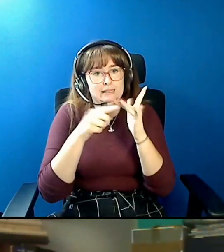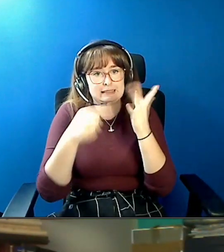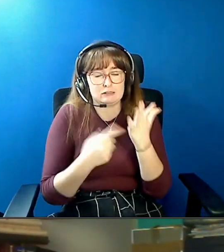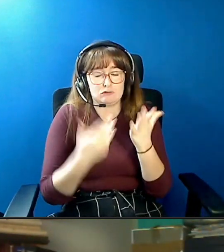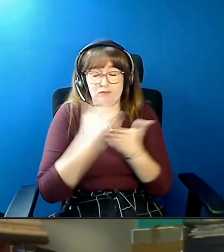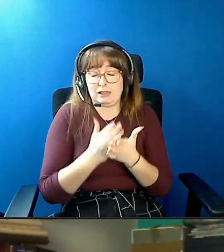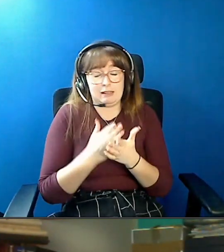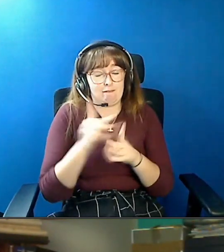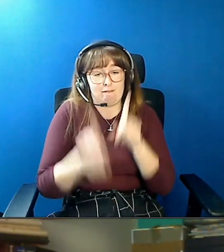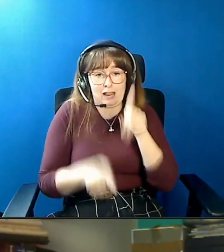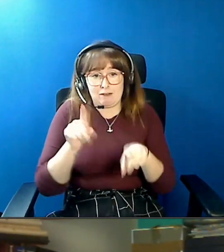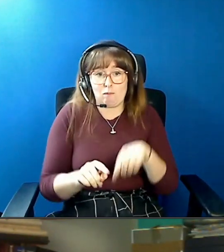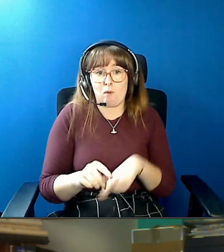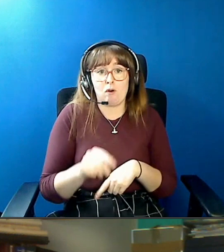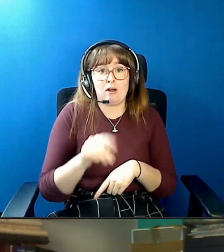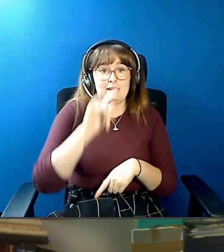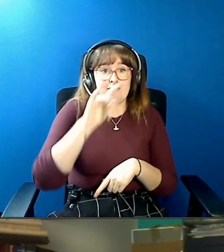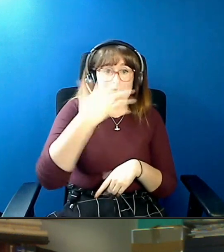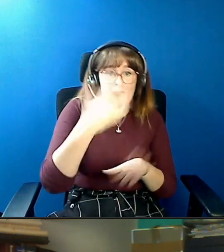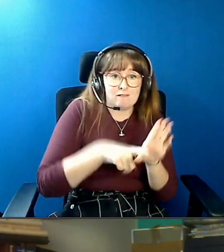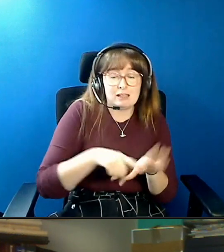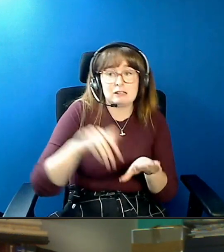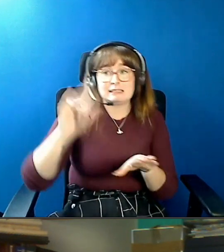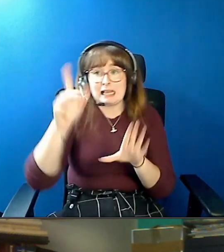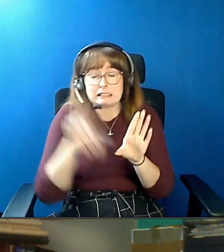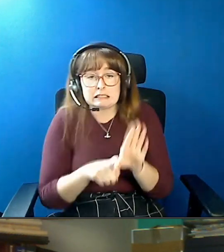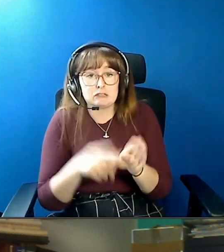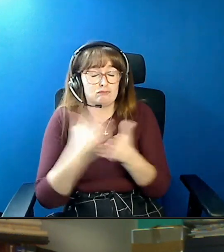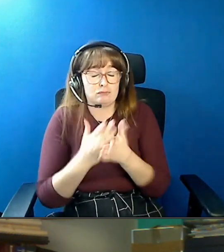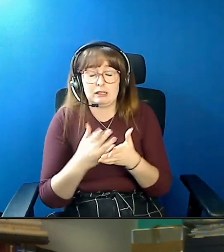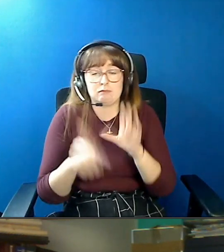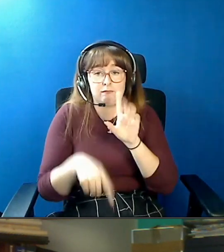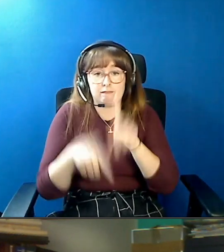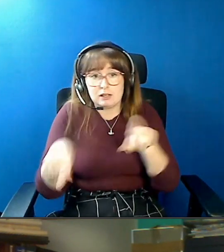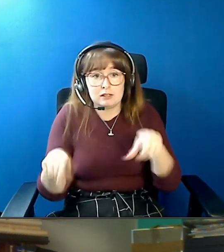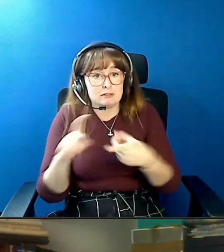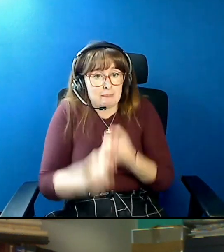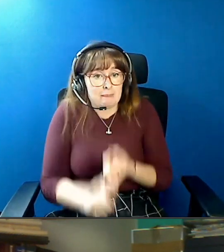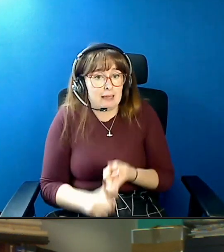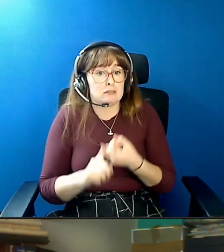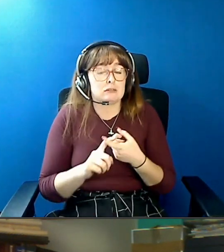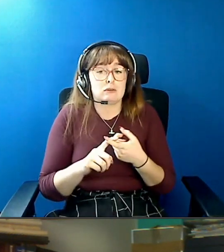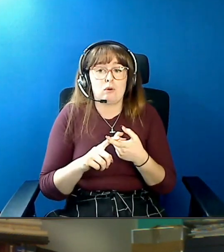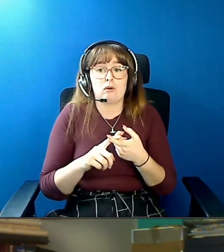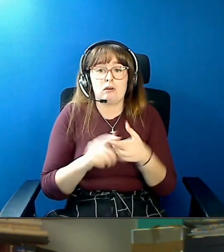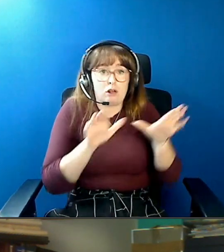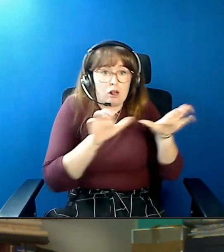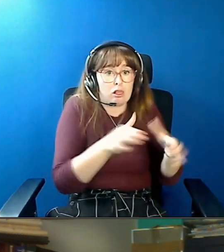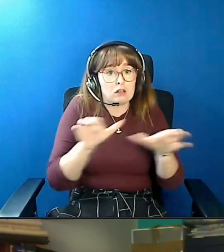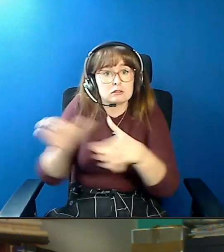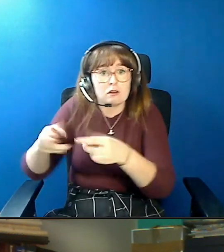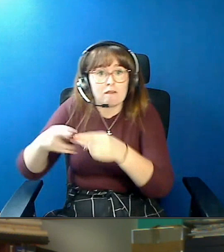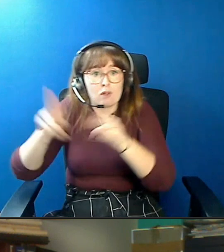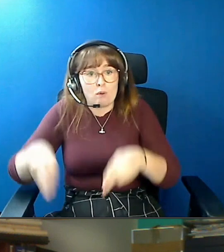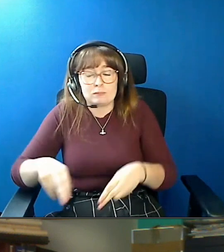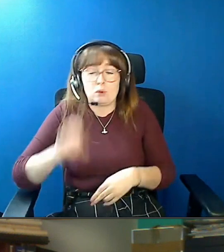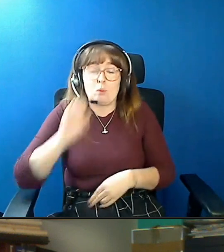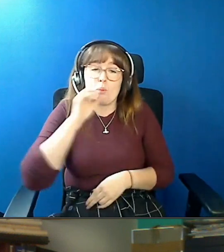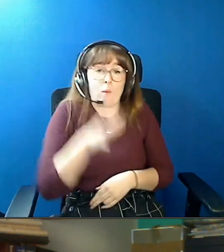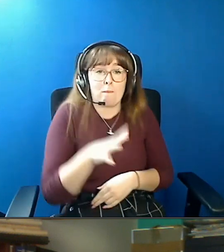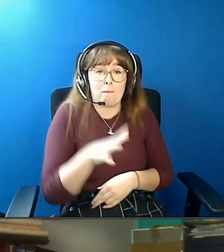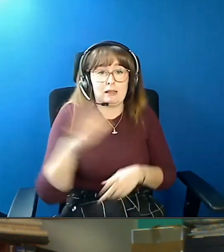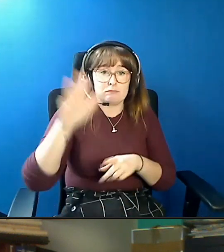It's going to vary by the nature of the stock. It's going to vary by the clustering of these homes, because you're not going to be going all around